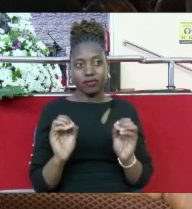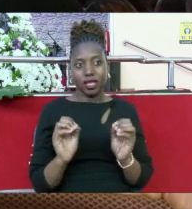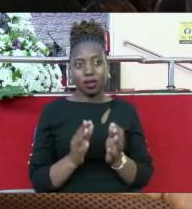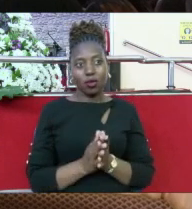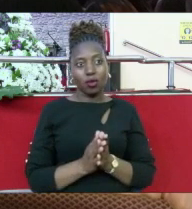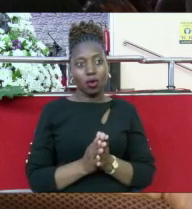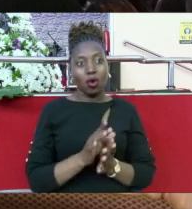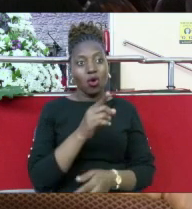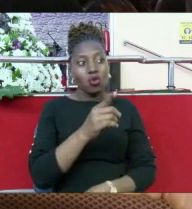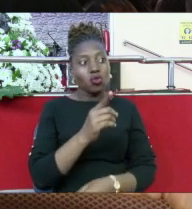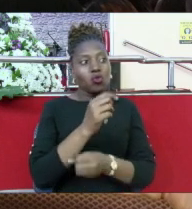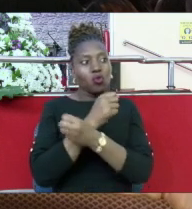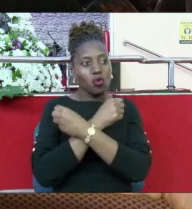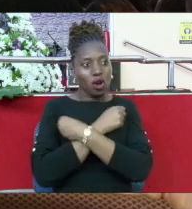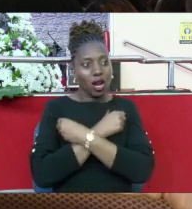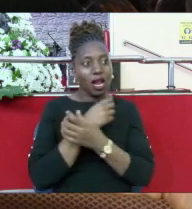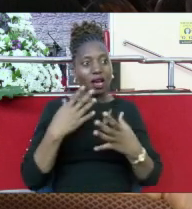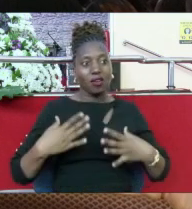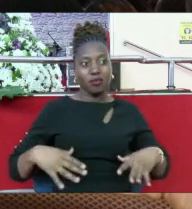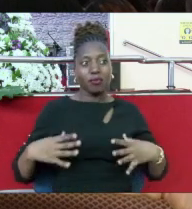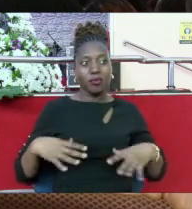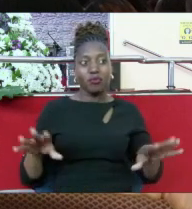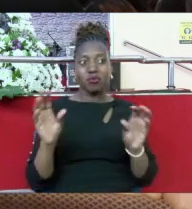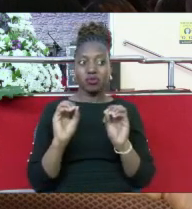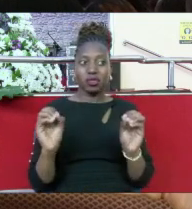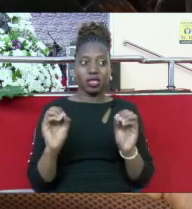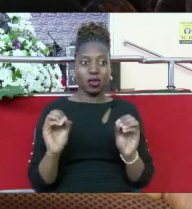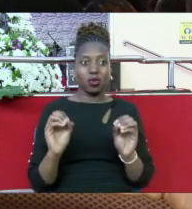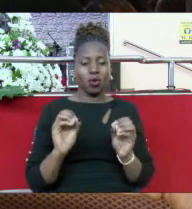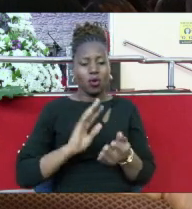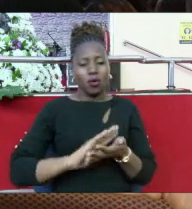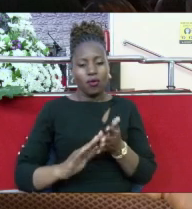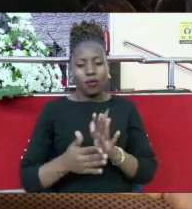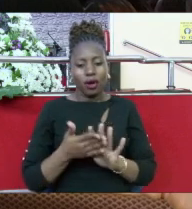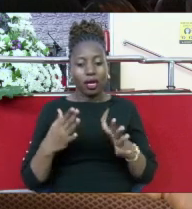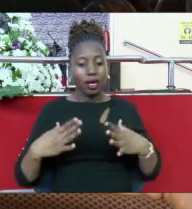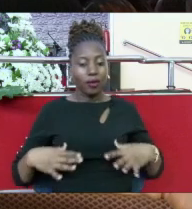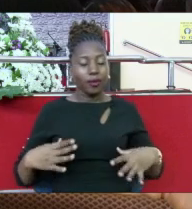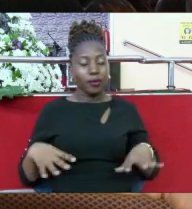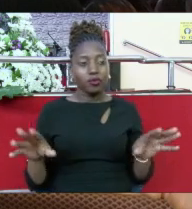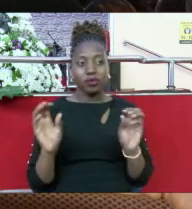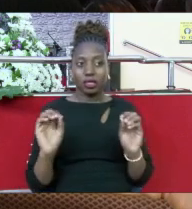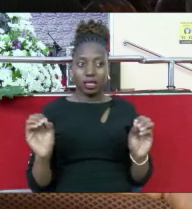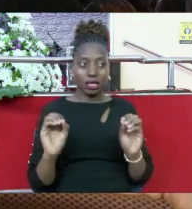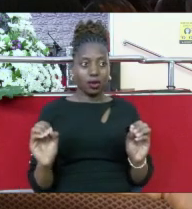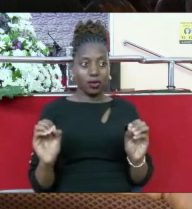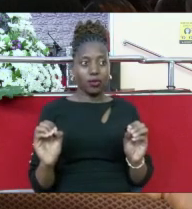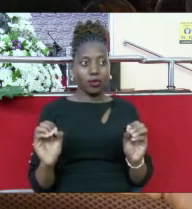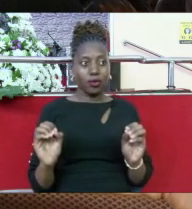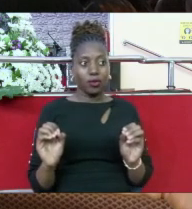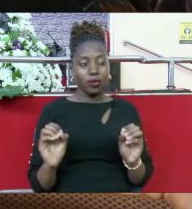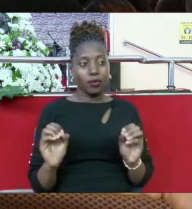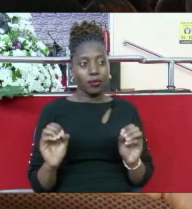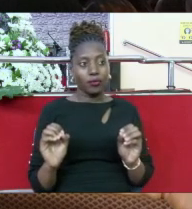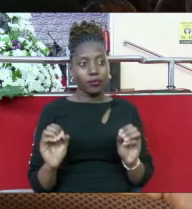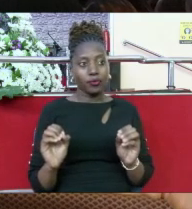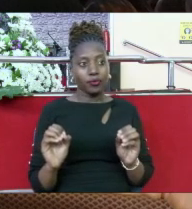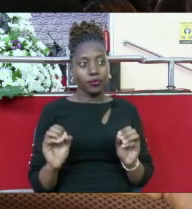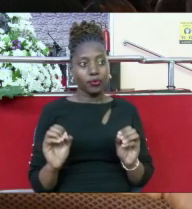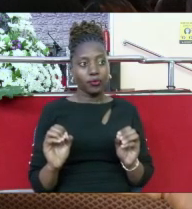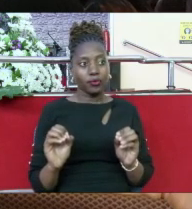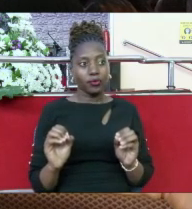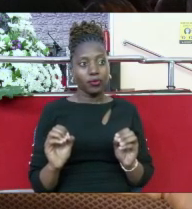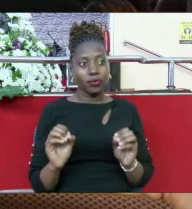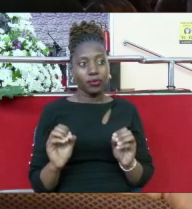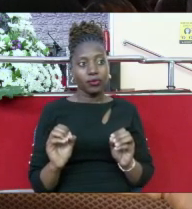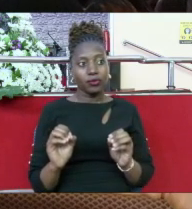loving people. Haupendi watu. You don't forgive people. Usamehei watu. You are not, you are just